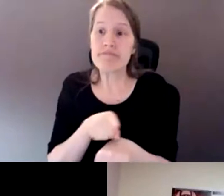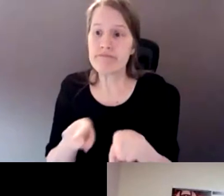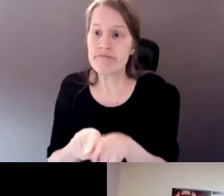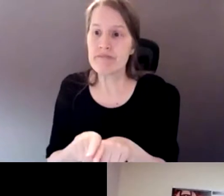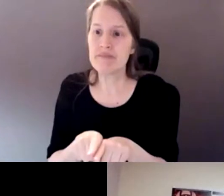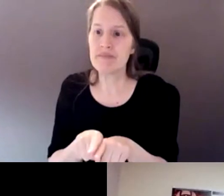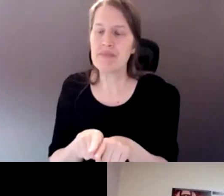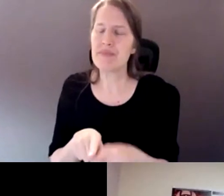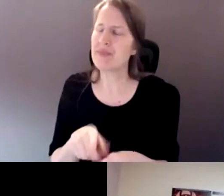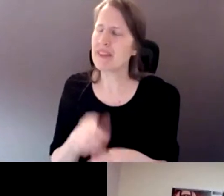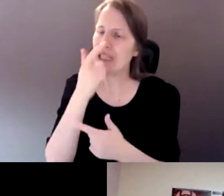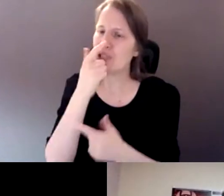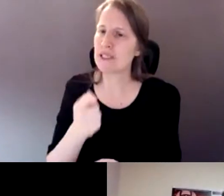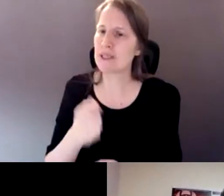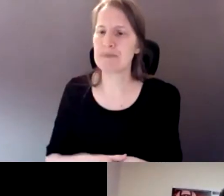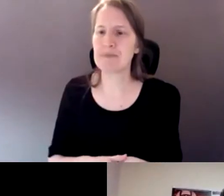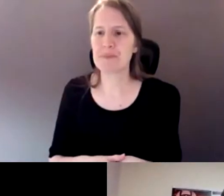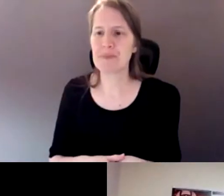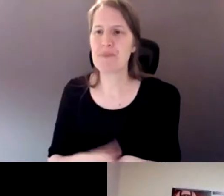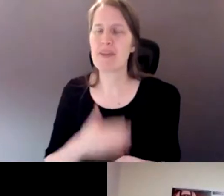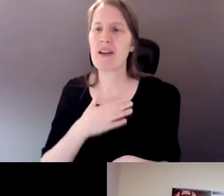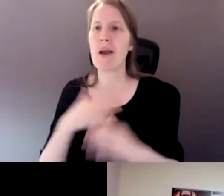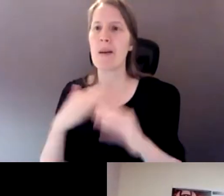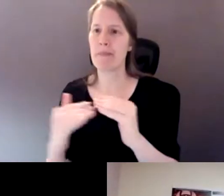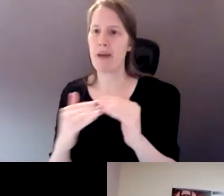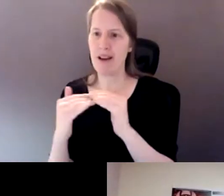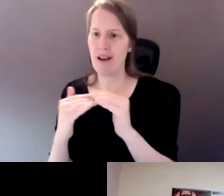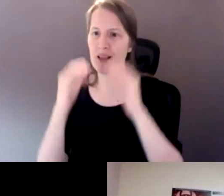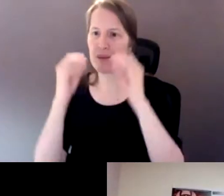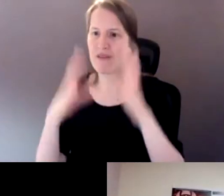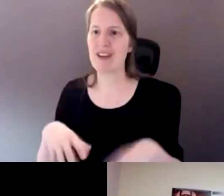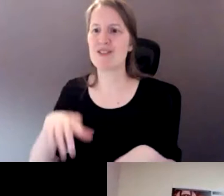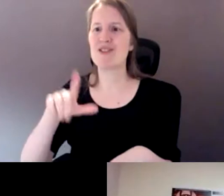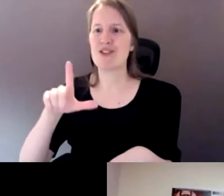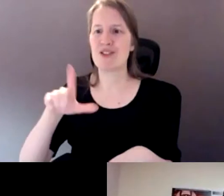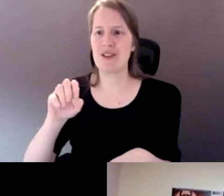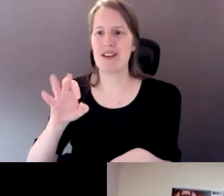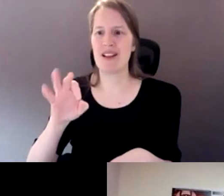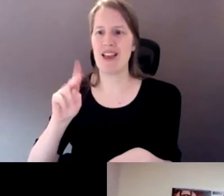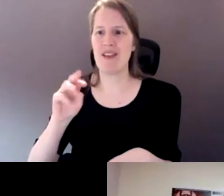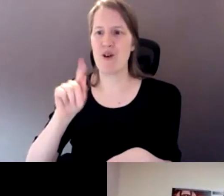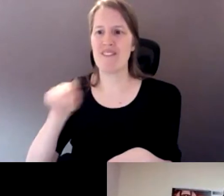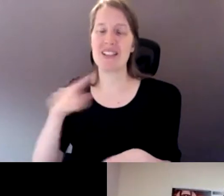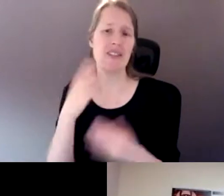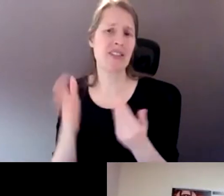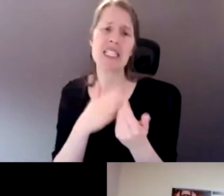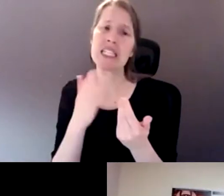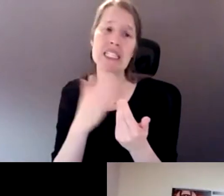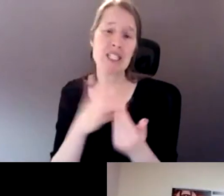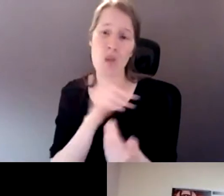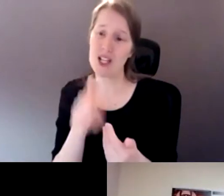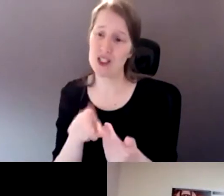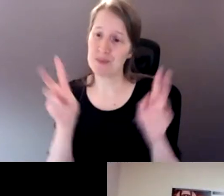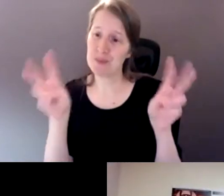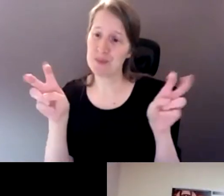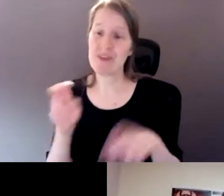It's very interesting. Well, my colleague Professor Lefkowitz has a very easy question for you, which